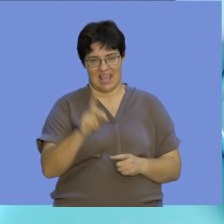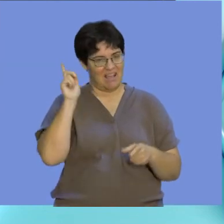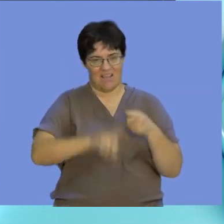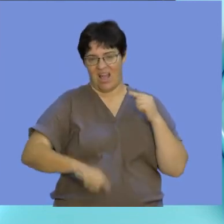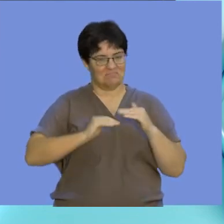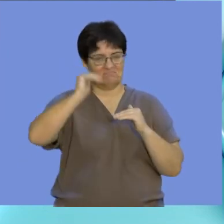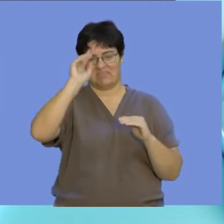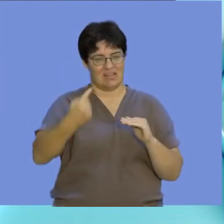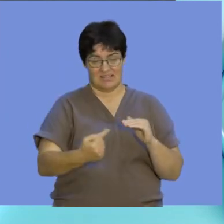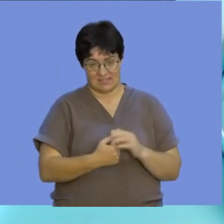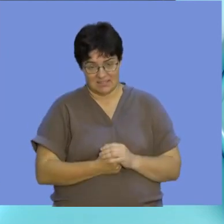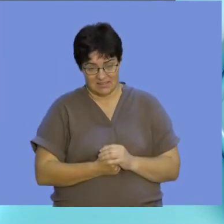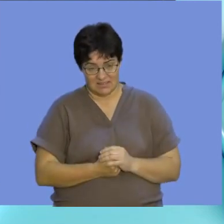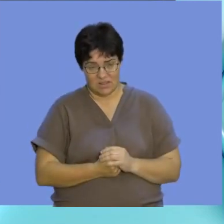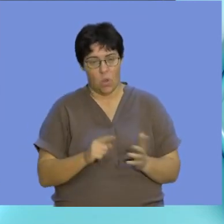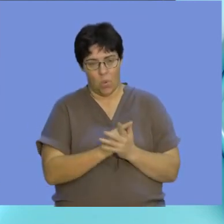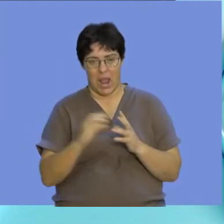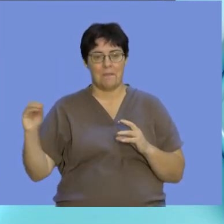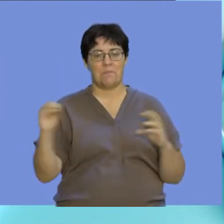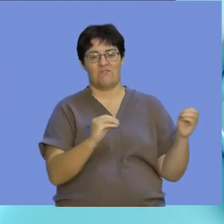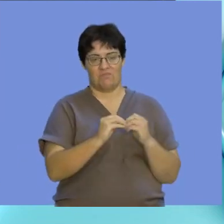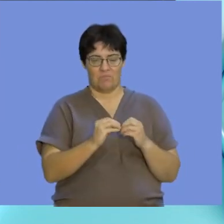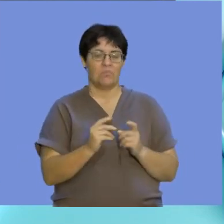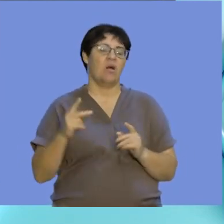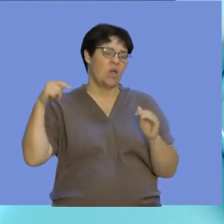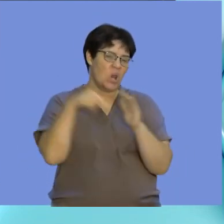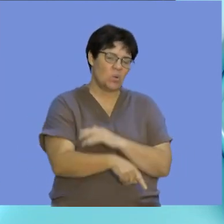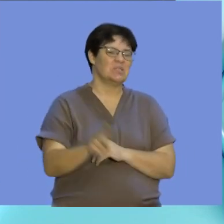increase because we're going to lose to sound and that sort of thing.